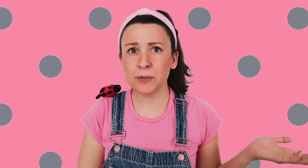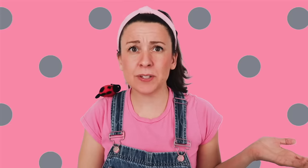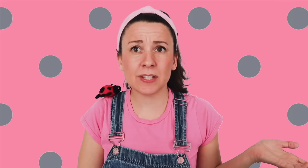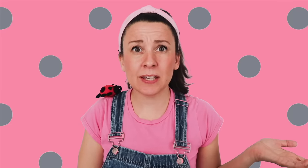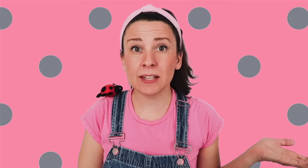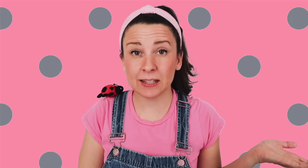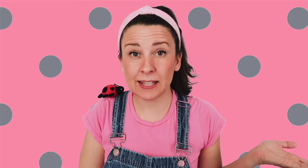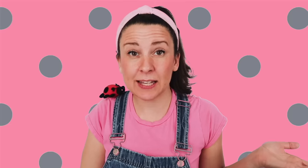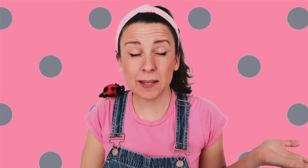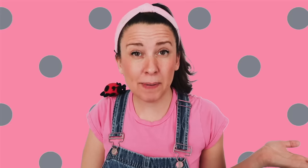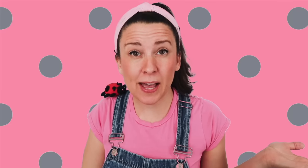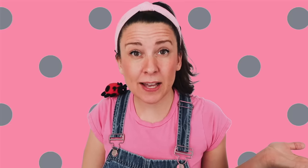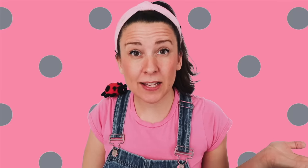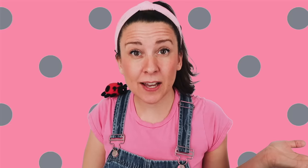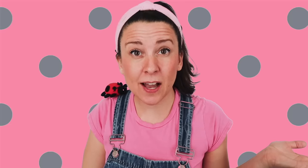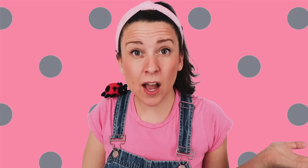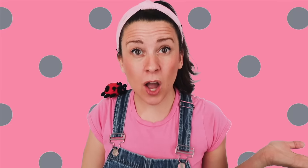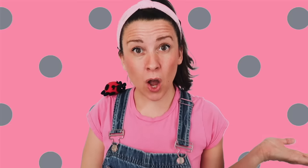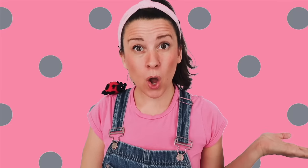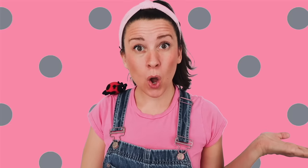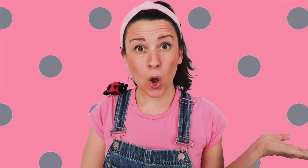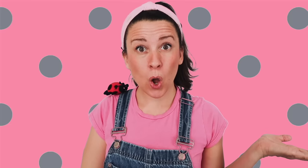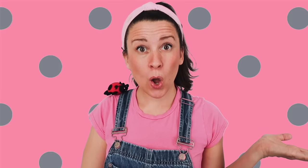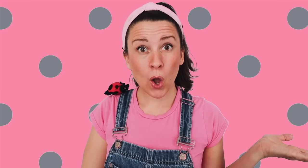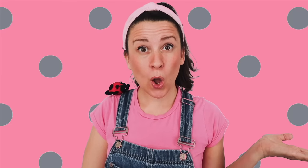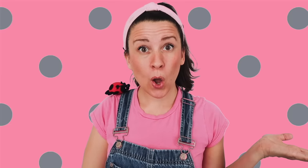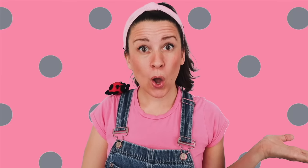Have you seen the ladybug?